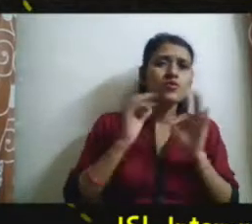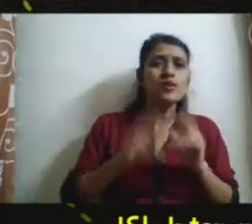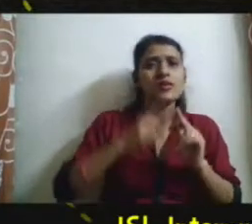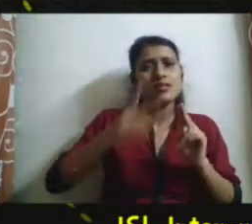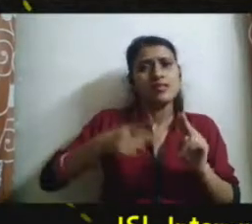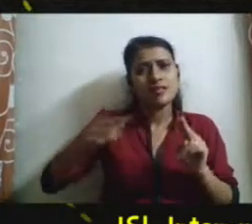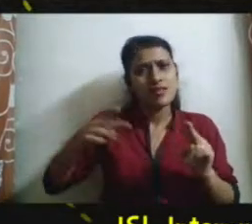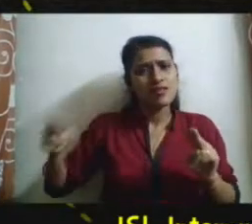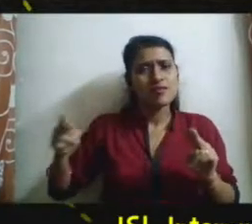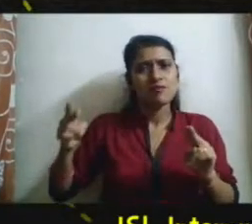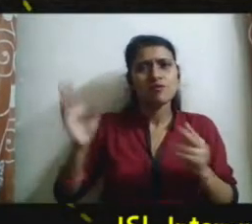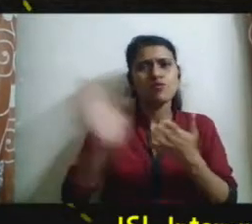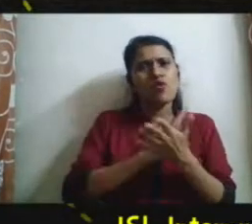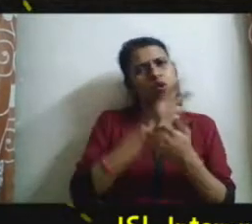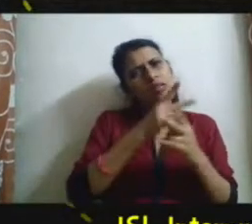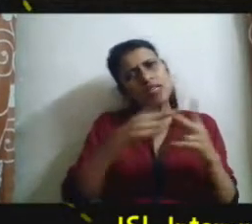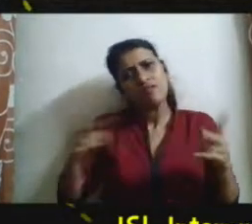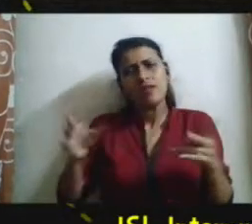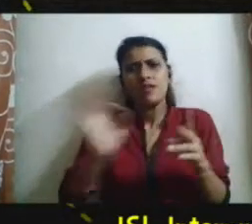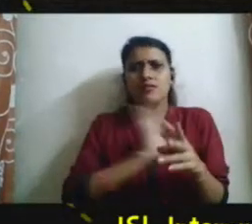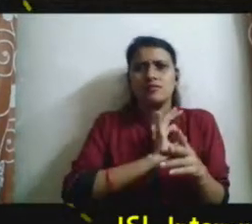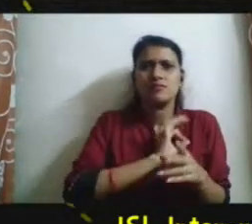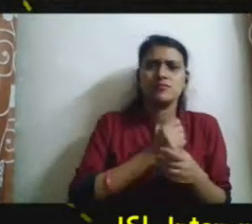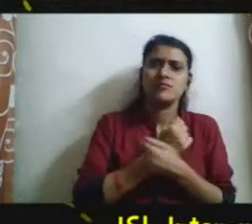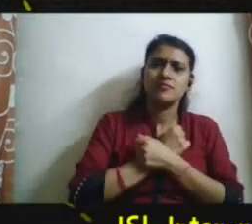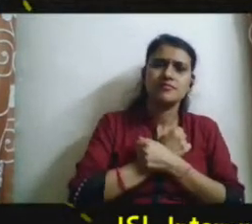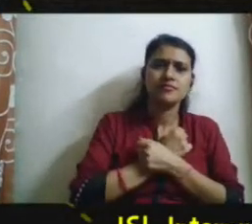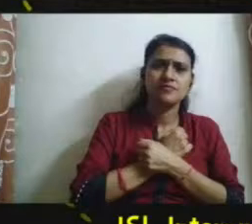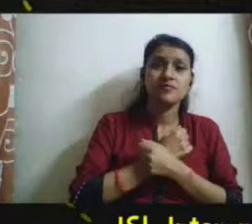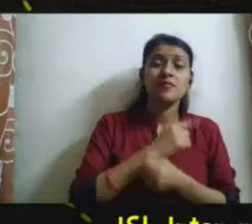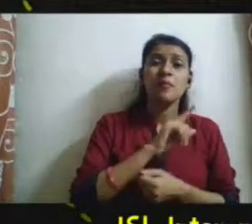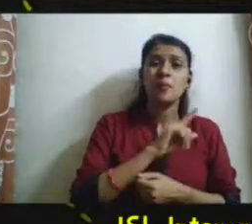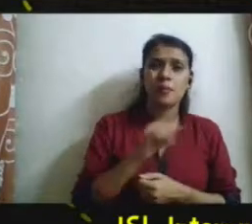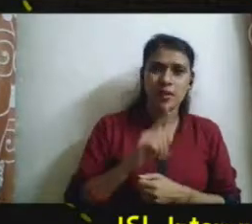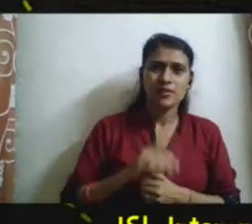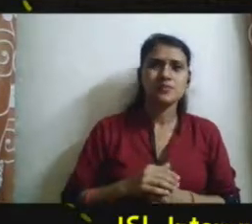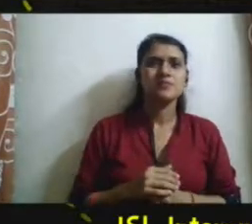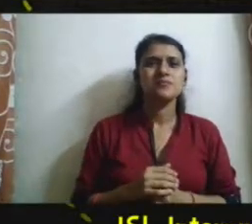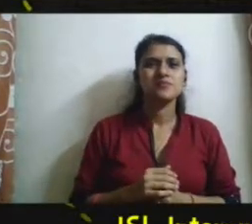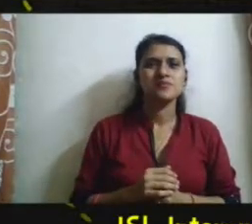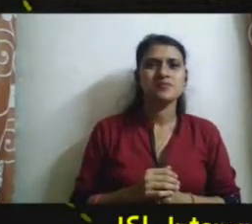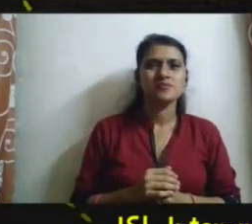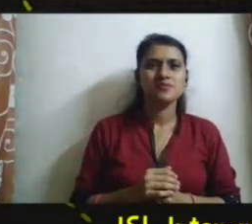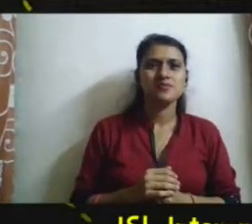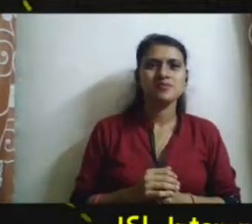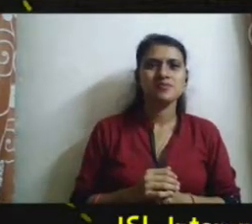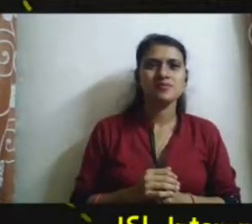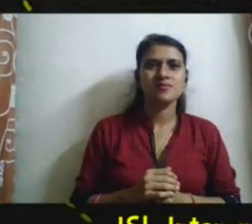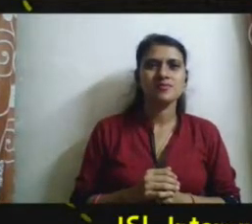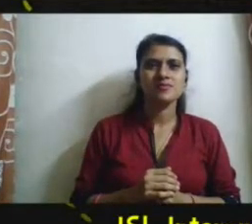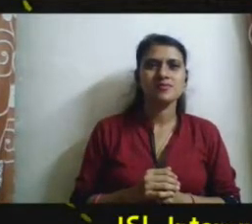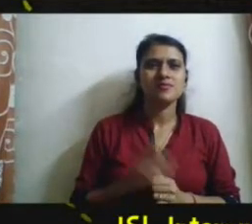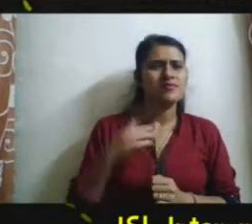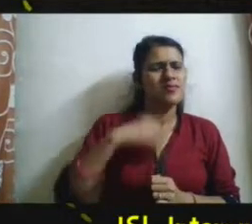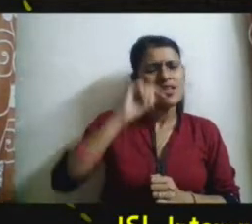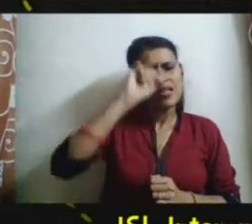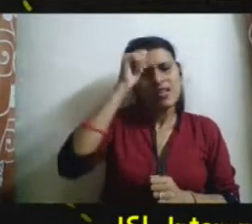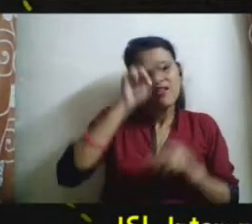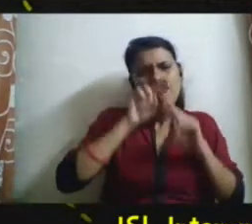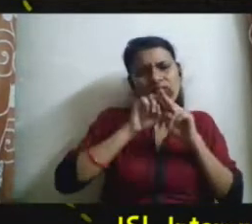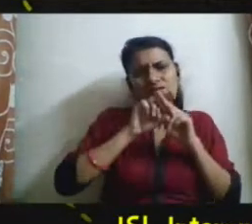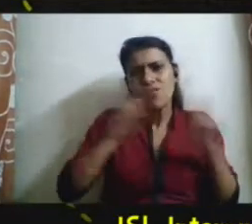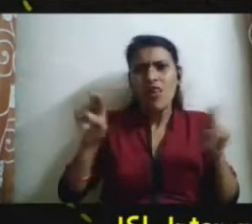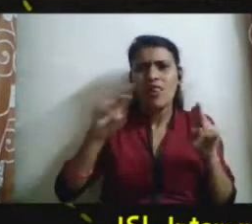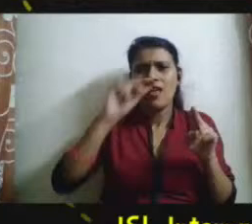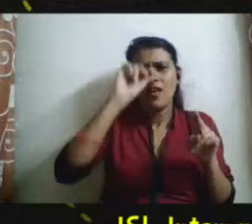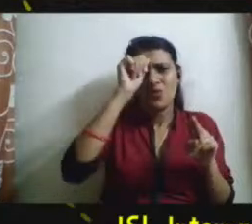forms of music. Although I also want to say that I'm totally a Hindustani classical person. When